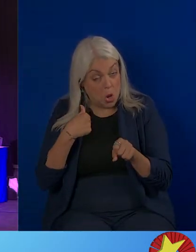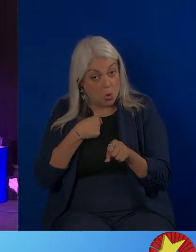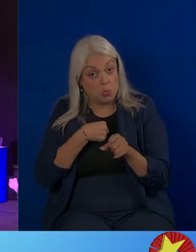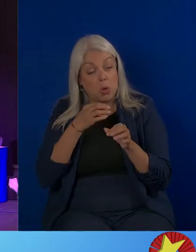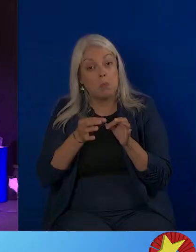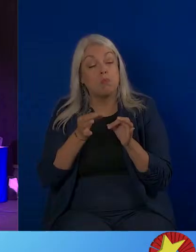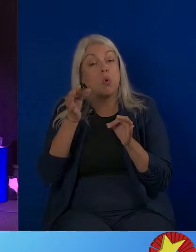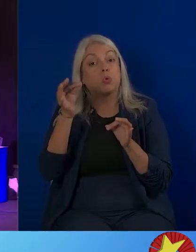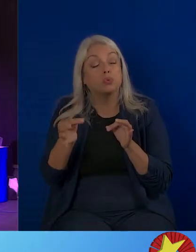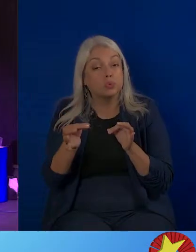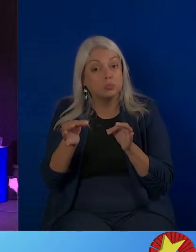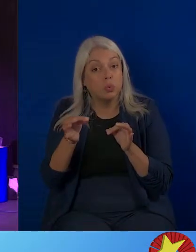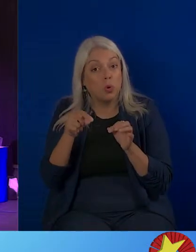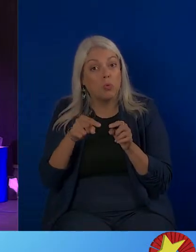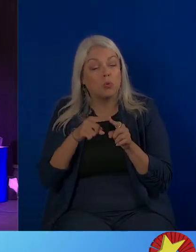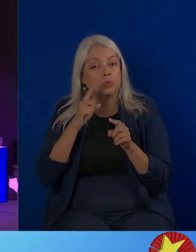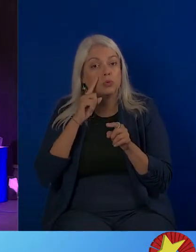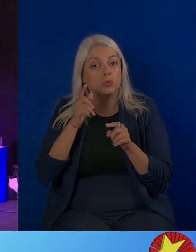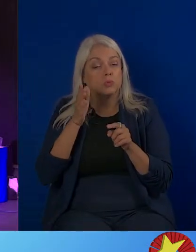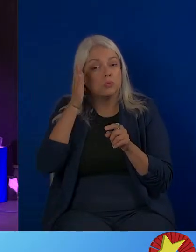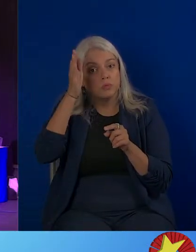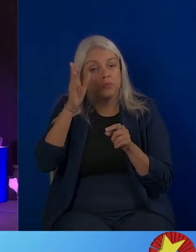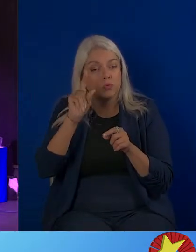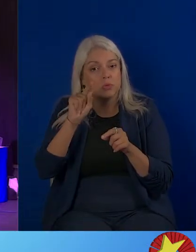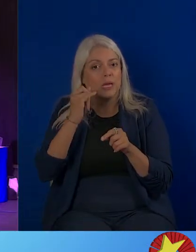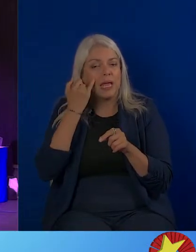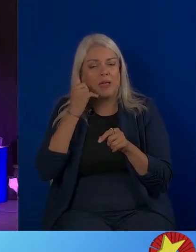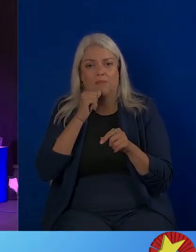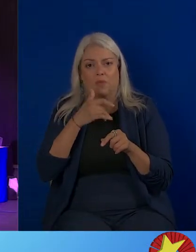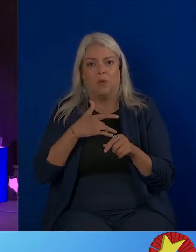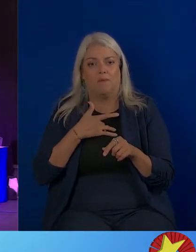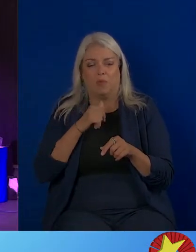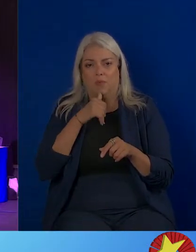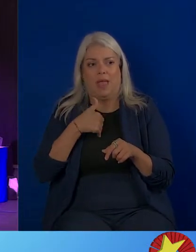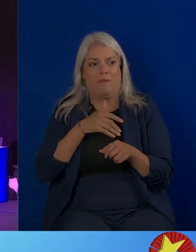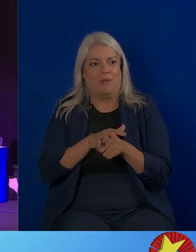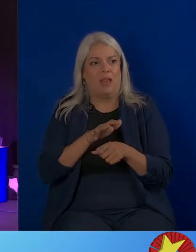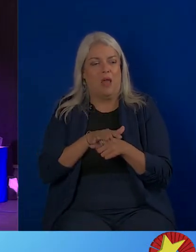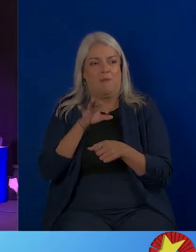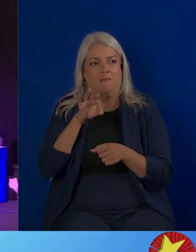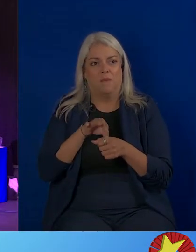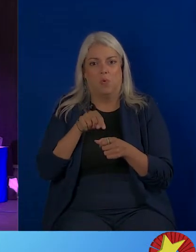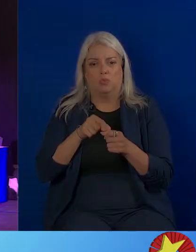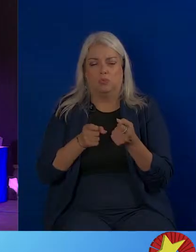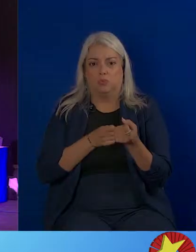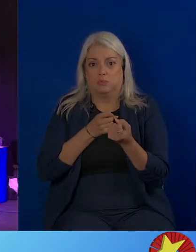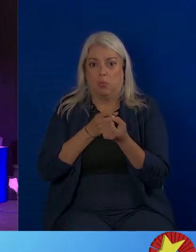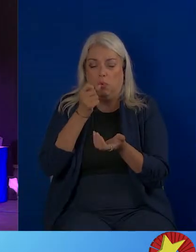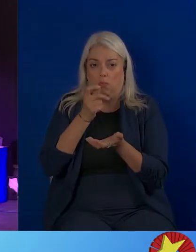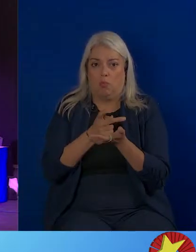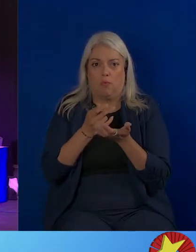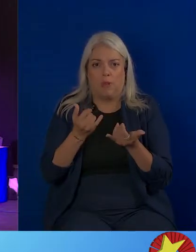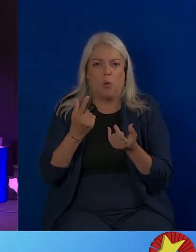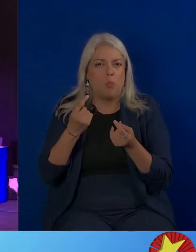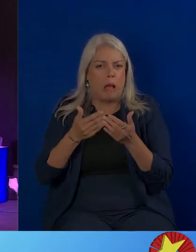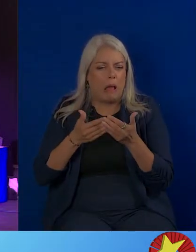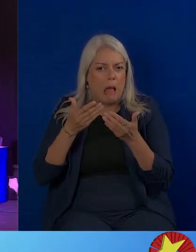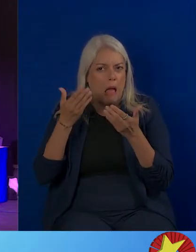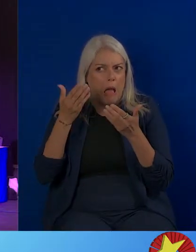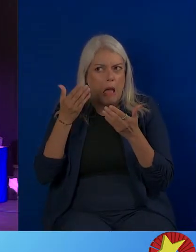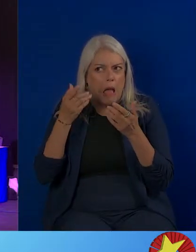postpone these to a future date, if we don't feel that we have enough votes to support approving it? What